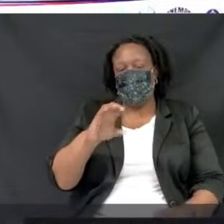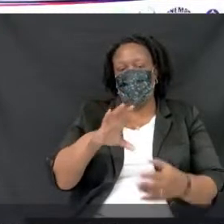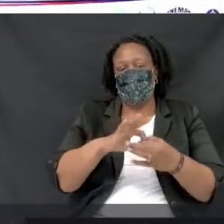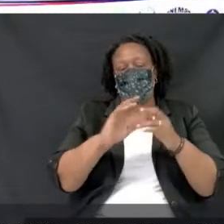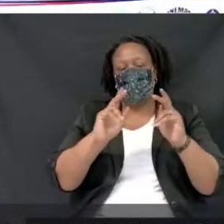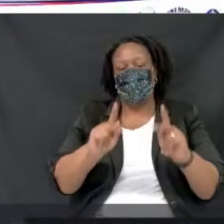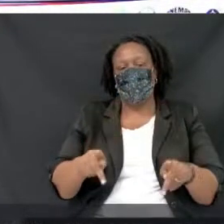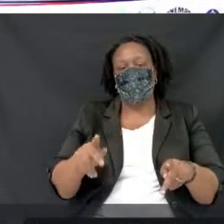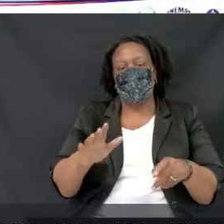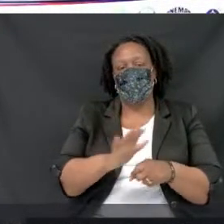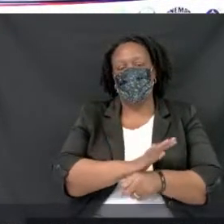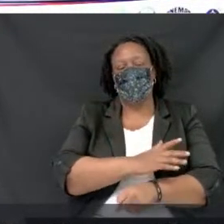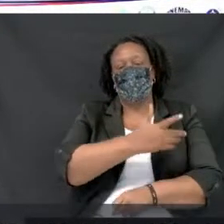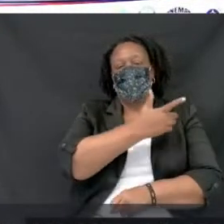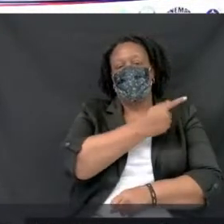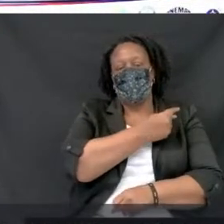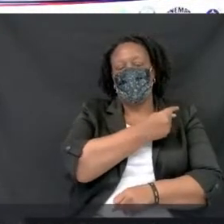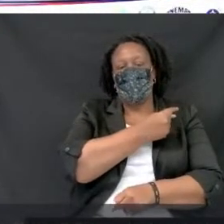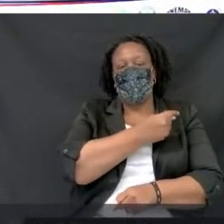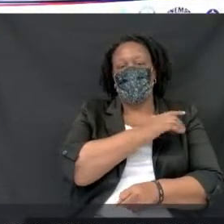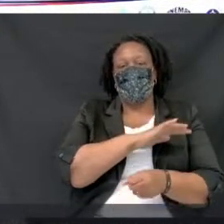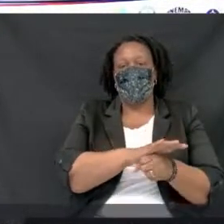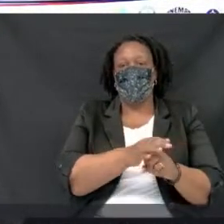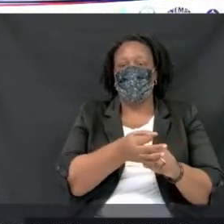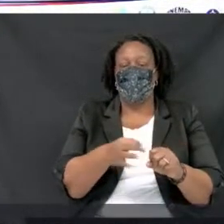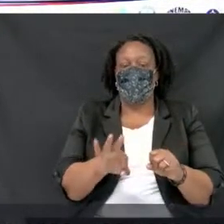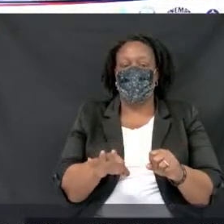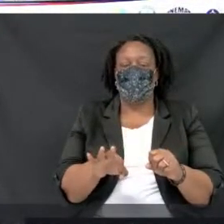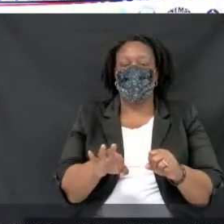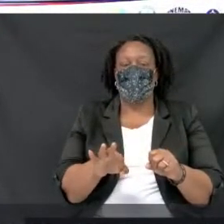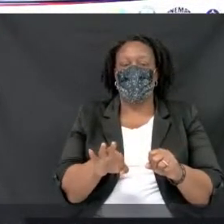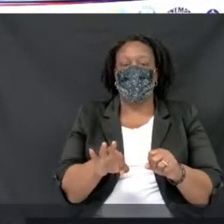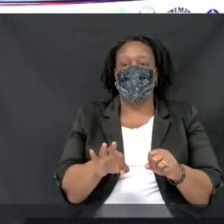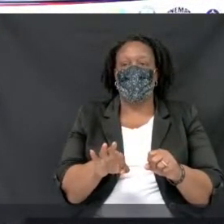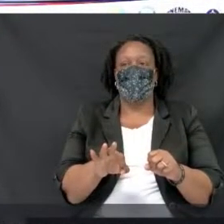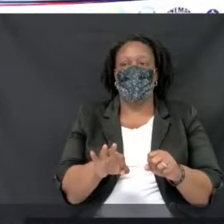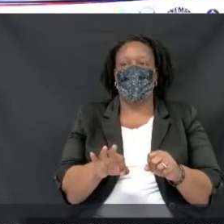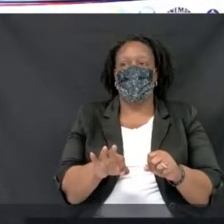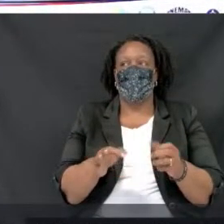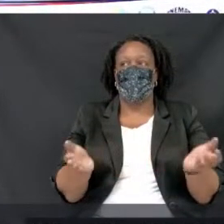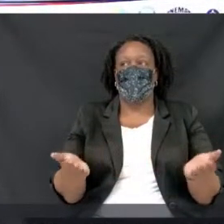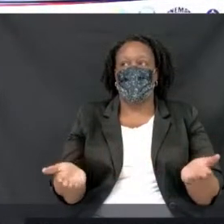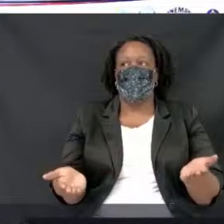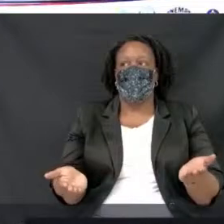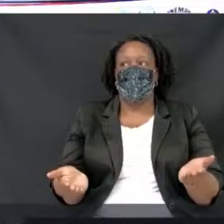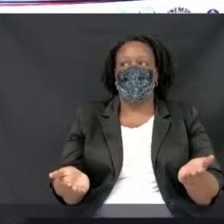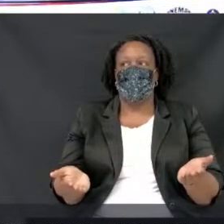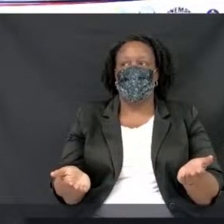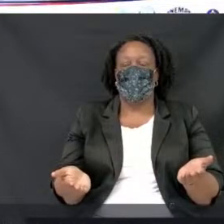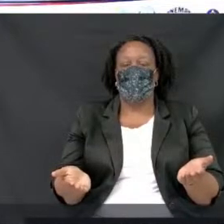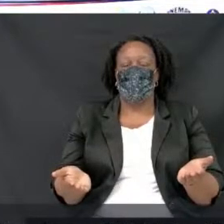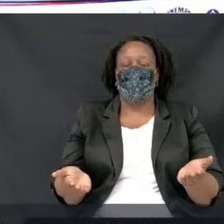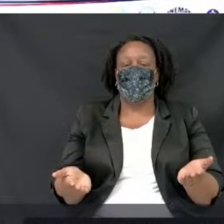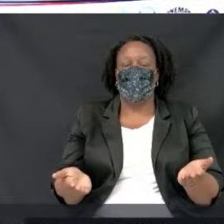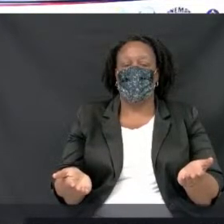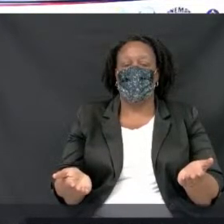COVID-19 might still be with us. But what the vaccine does, it protects against severe